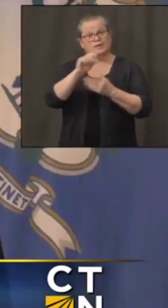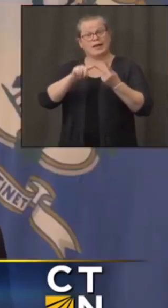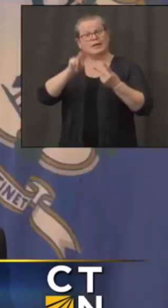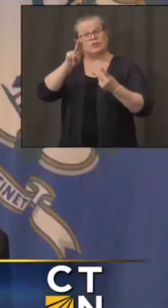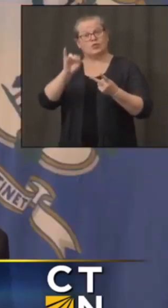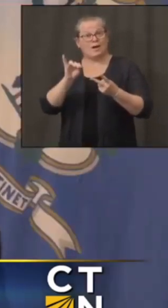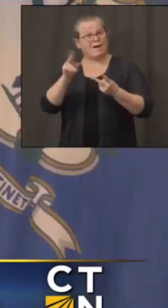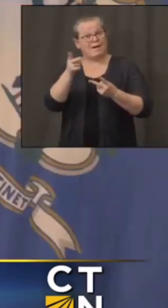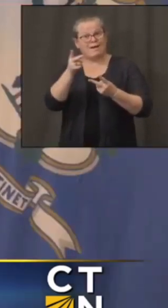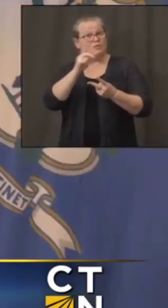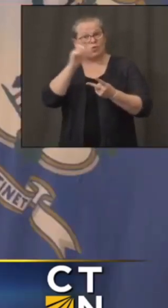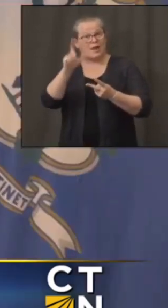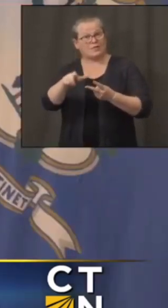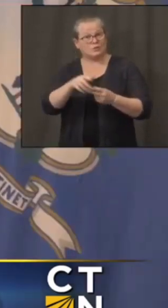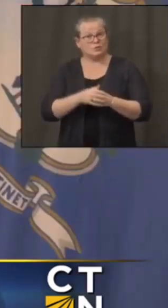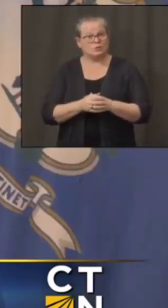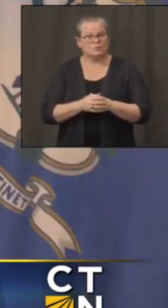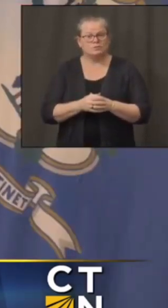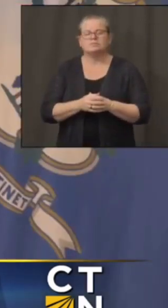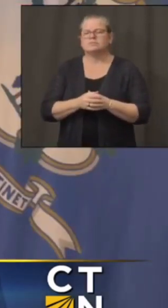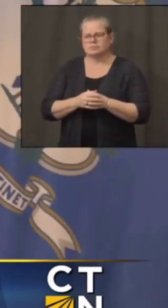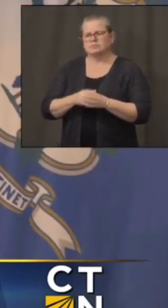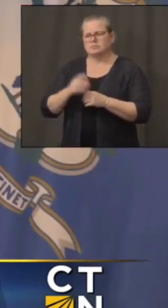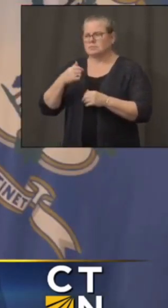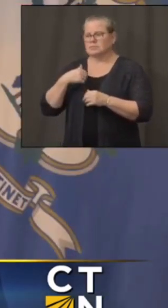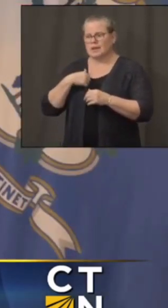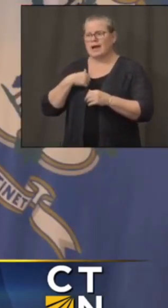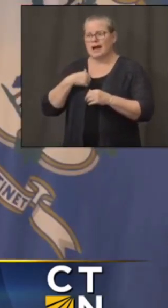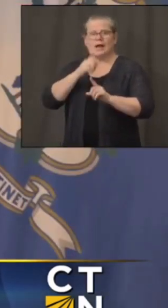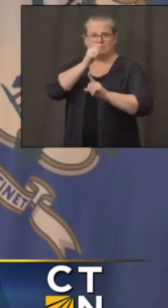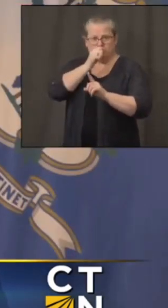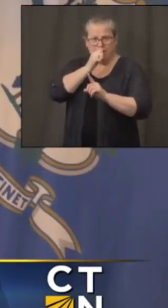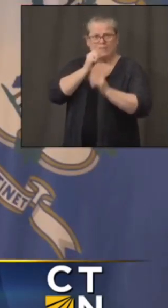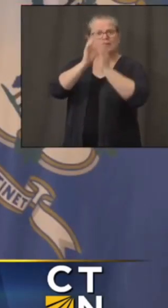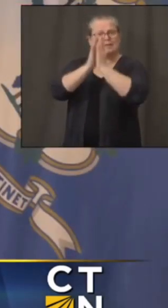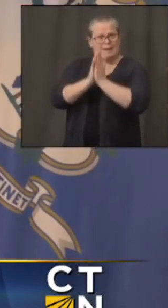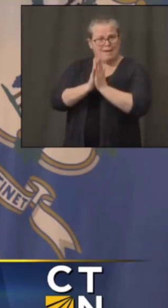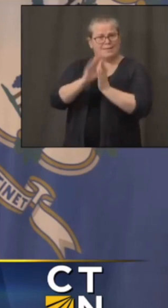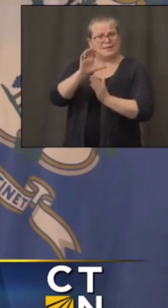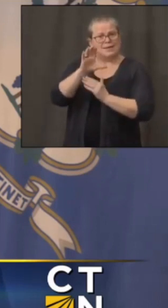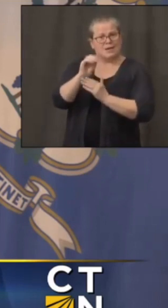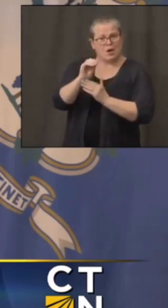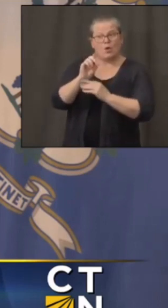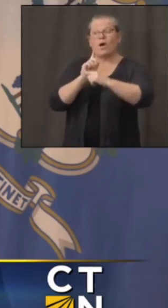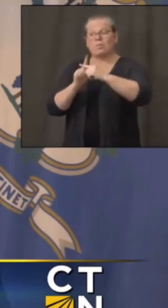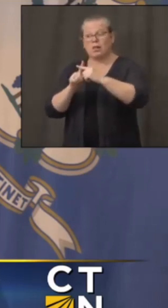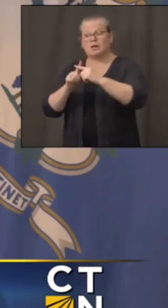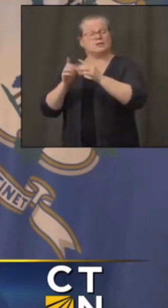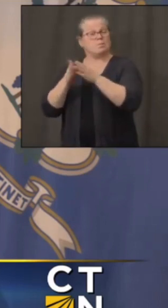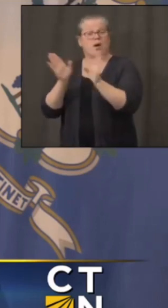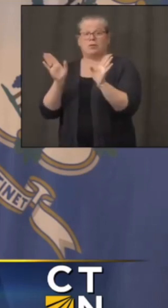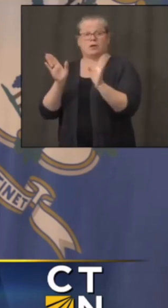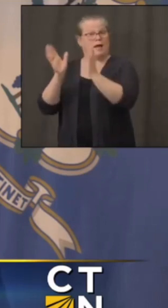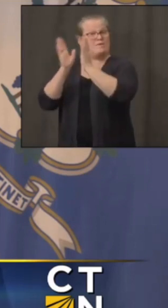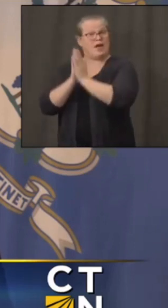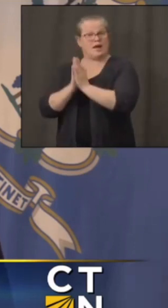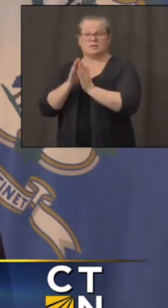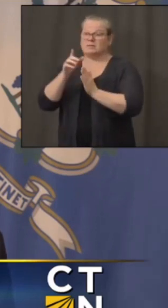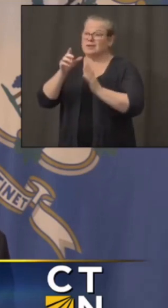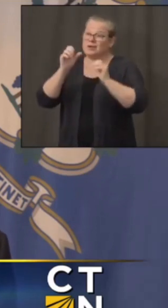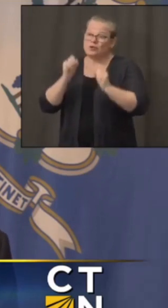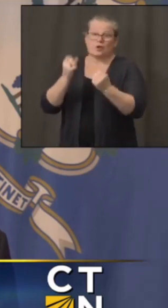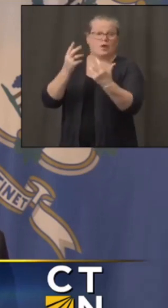I have privately said that to the CEO, and I've publicly called for it. Look, you could wait for regulation, you can wait